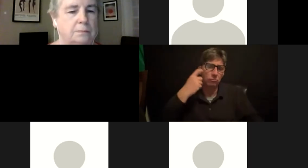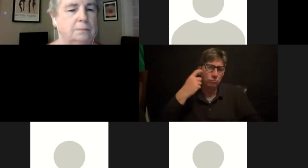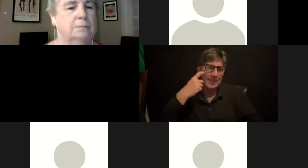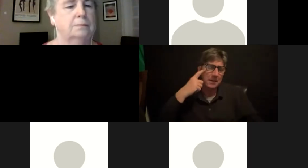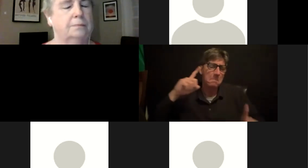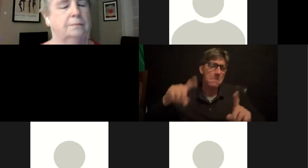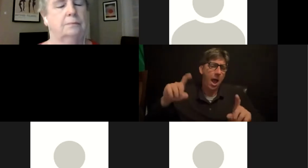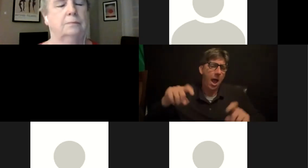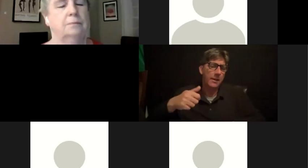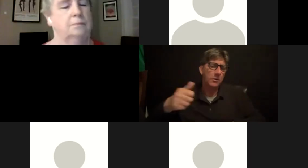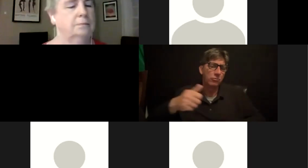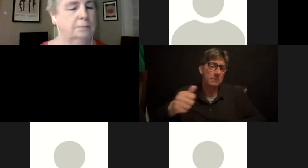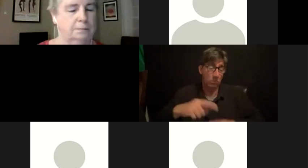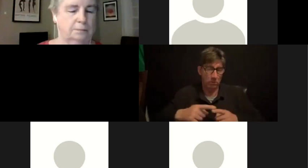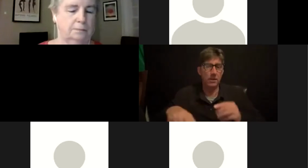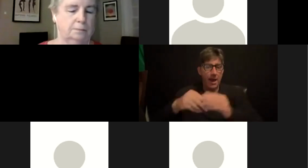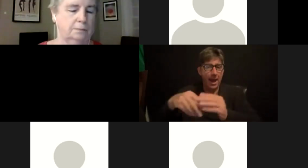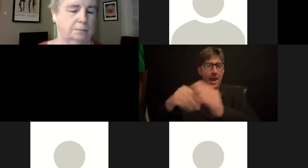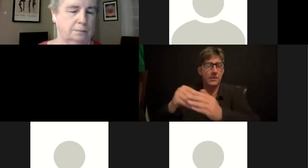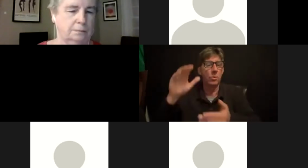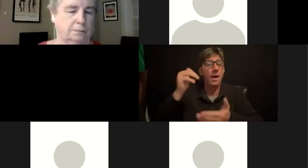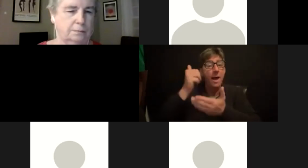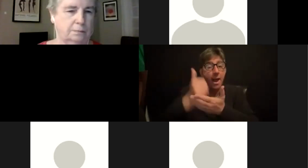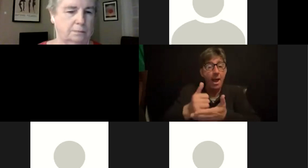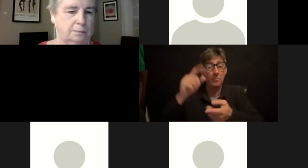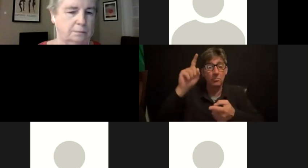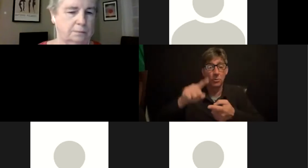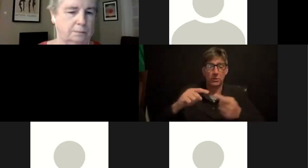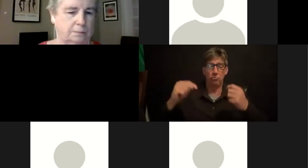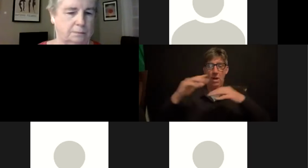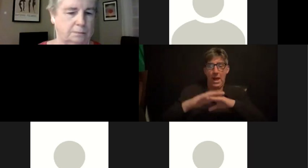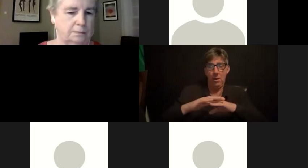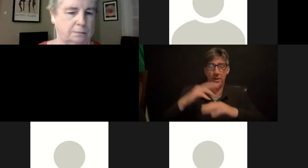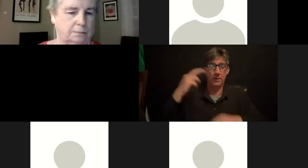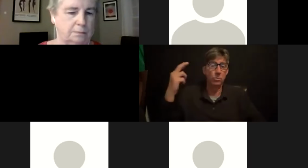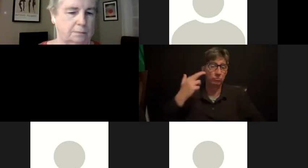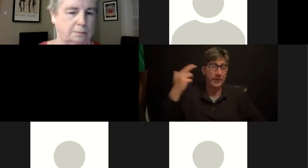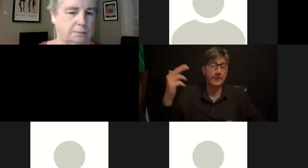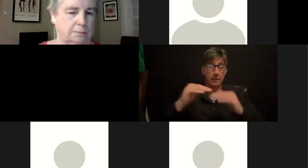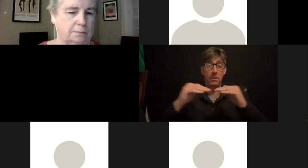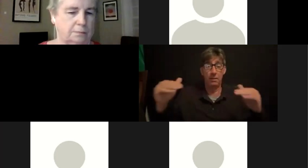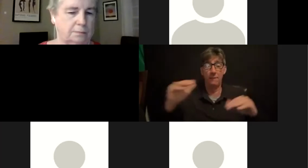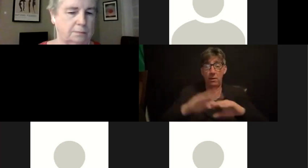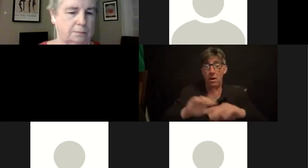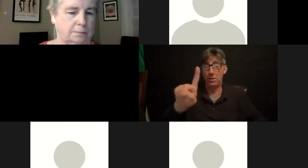added and are helping to keep crowding to reasonable levels on the 112 bus.